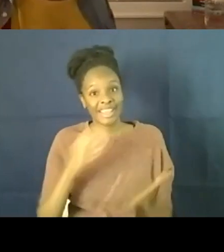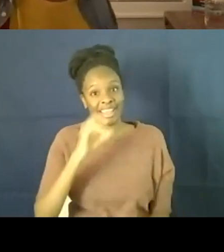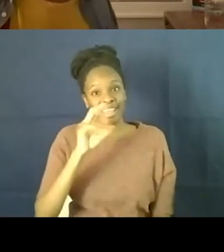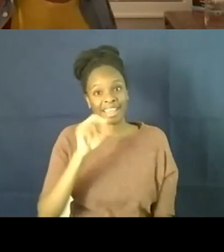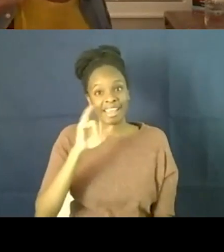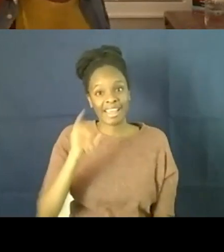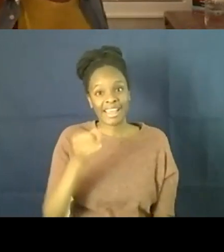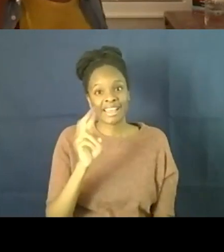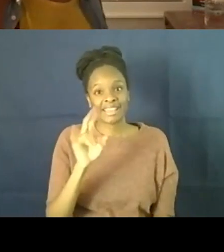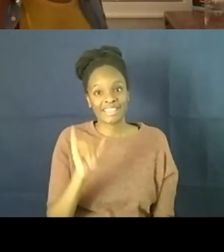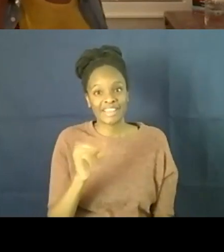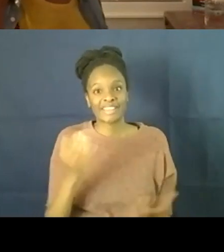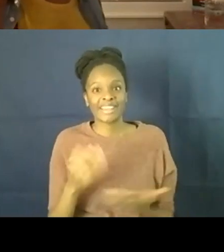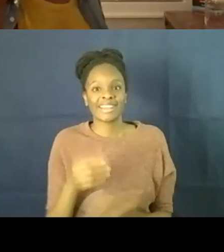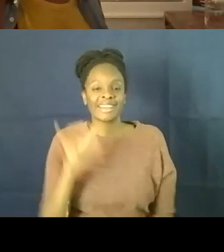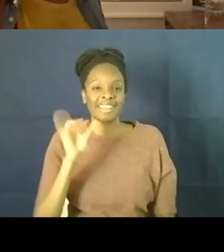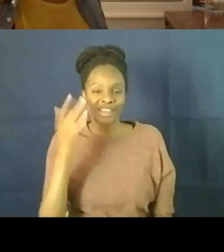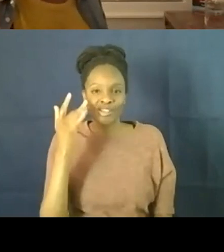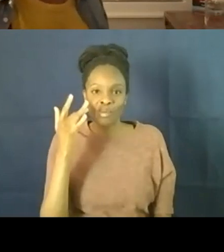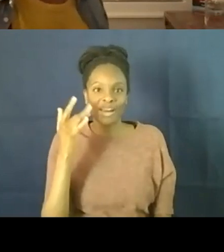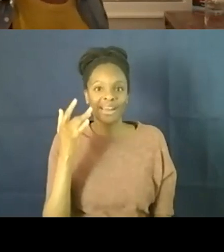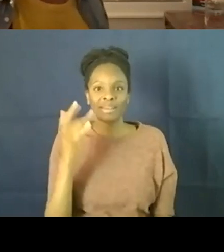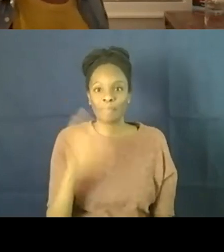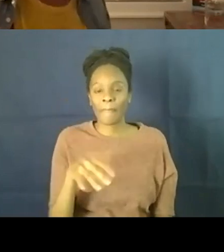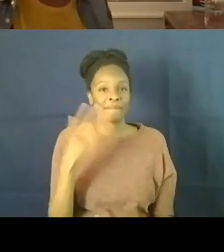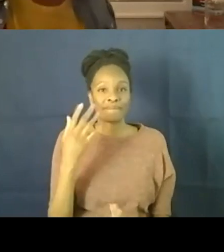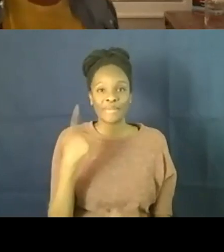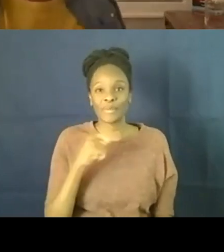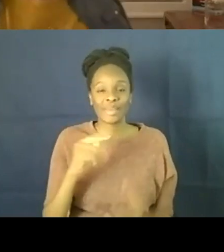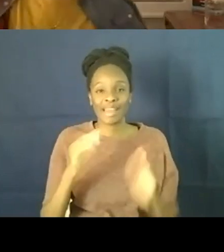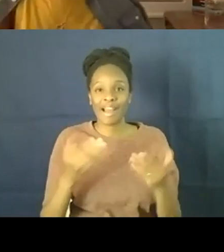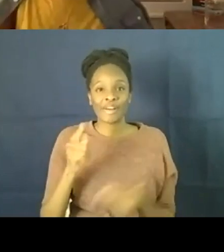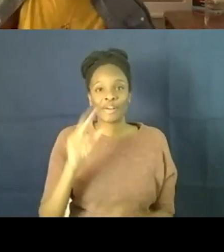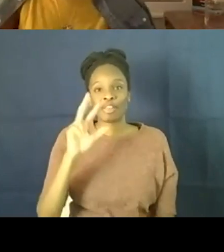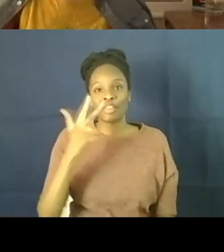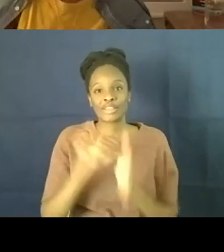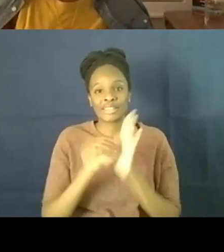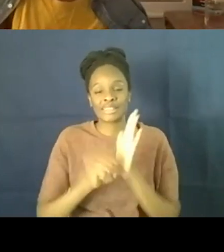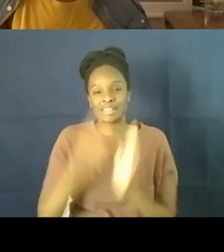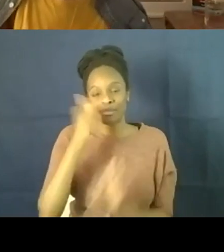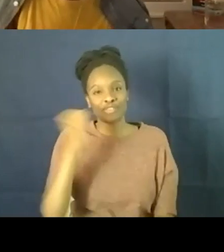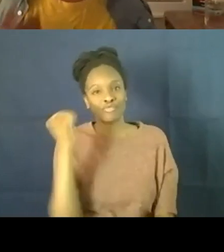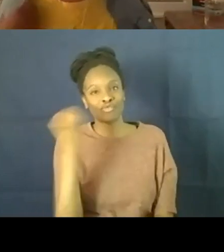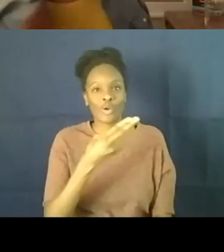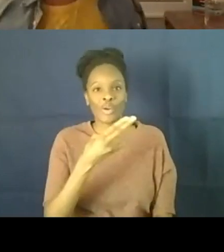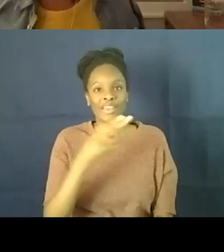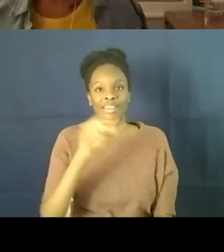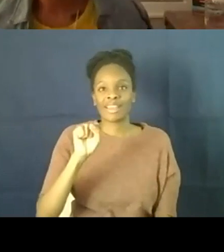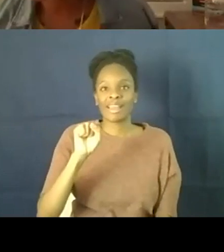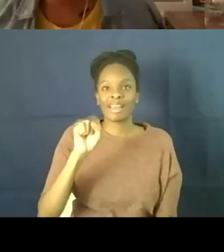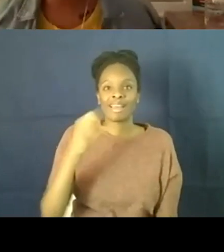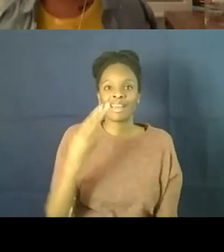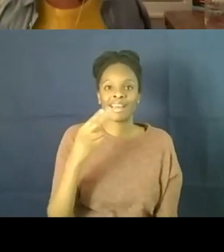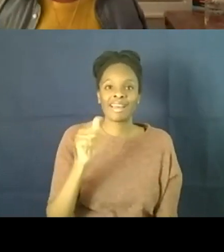That's why I got her in the third season, because it was shade throwing. That's true. That's so true. Coco, wait, what were you saying, Njeri? I